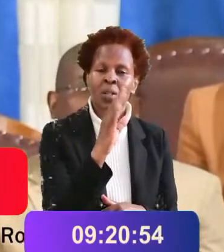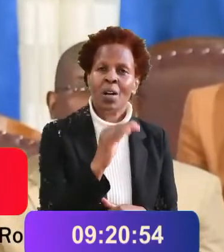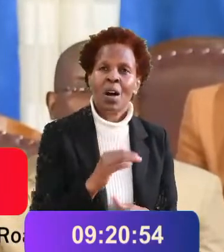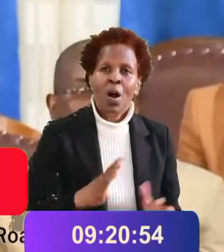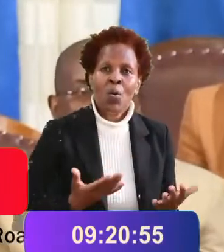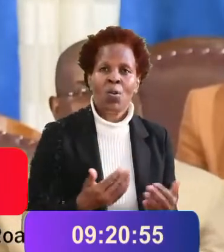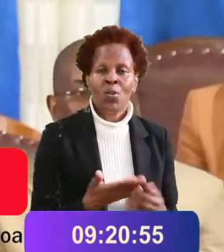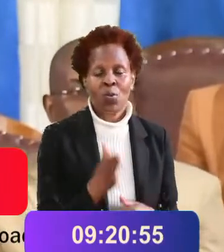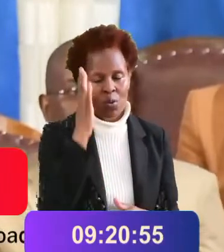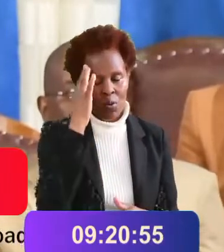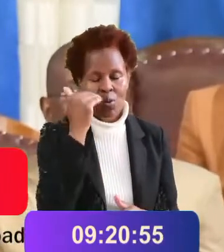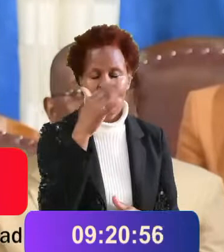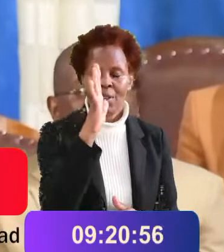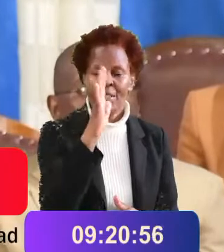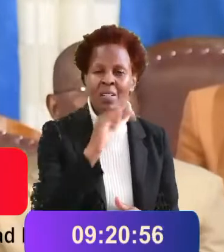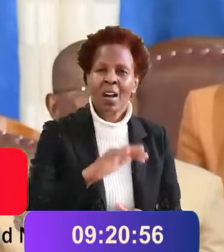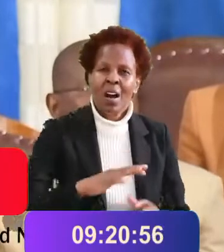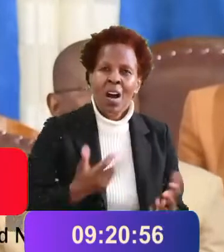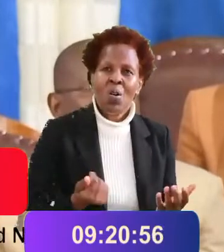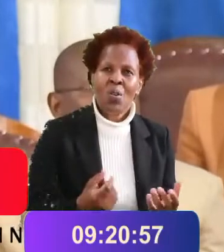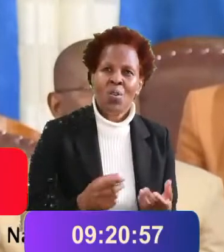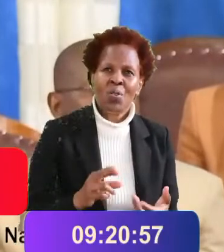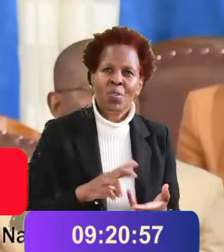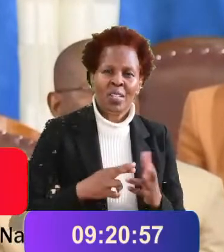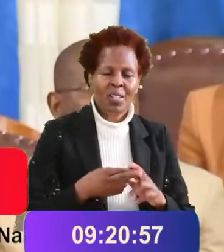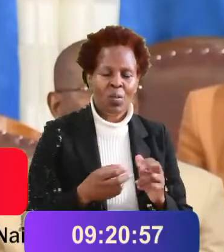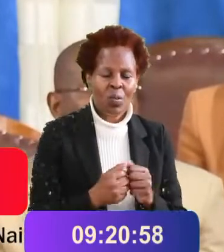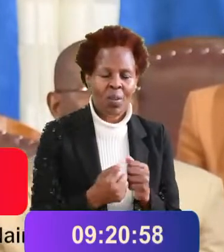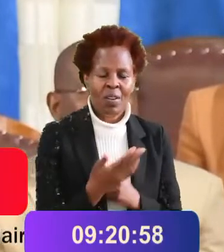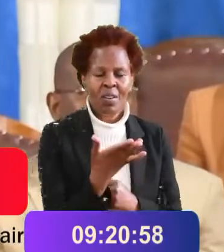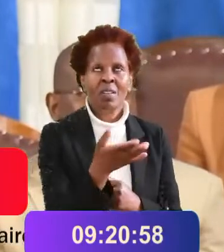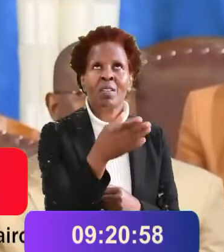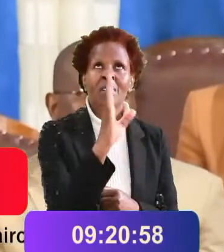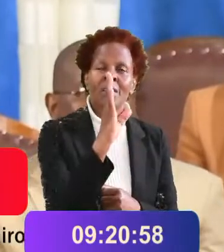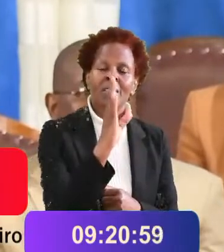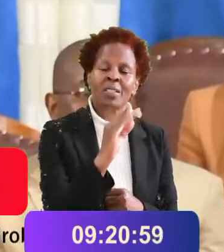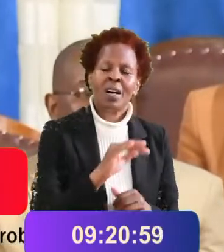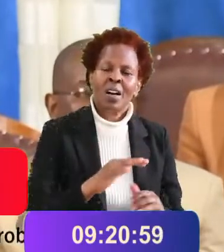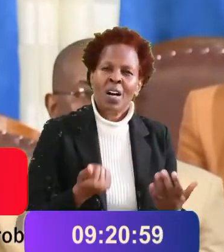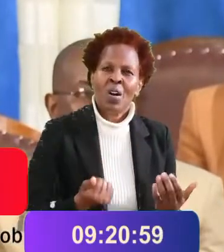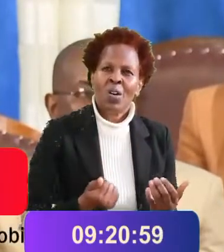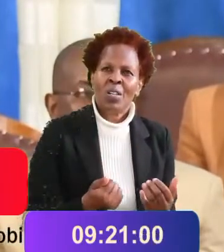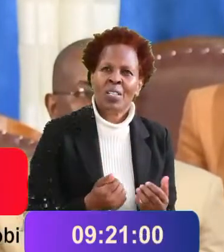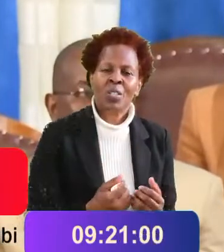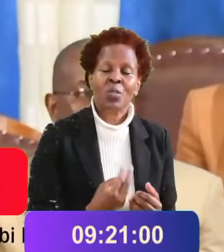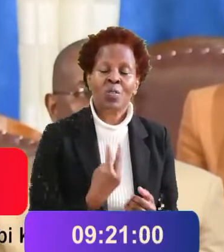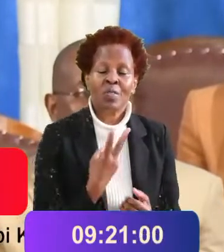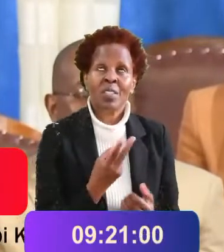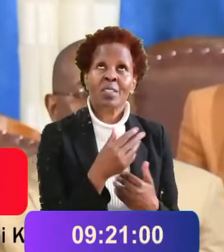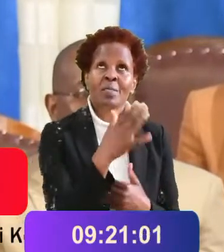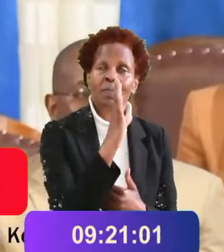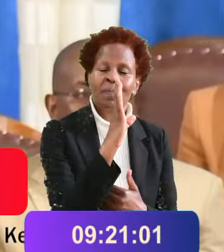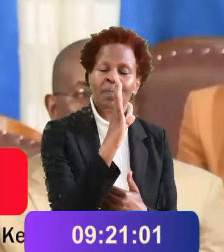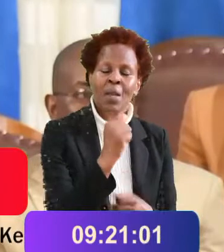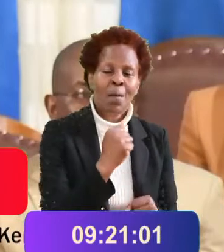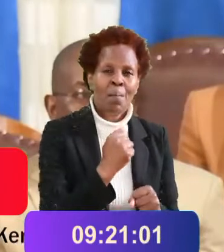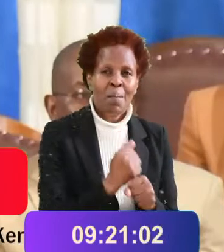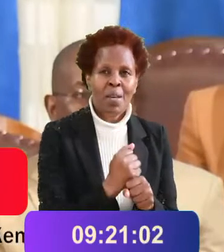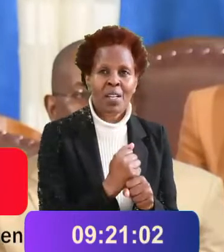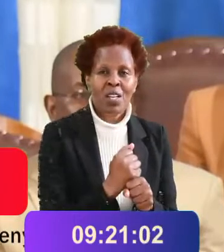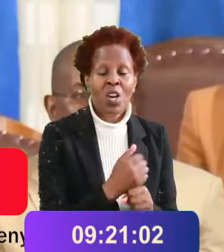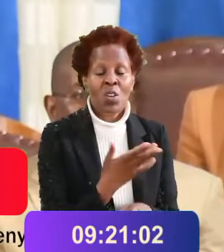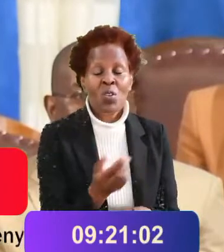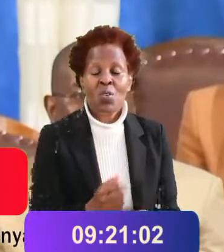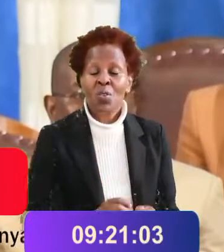know God, the way you have interacted with God, the way you have encountered God makes you